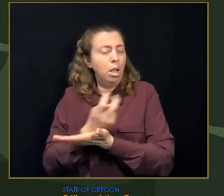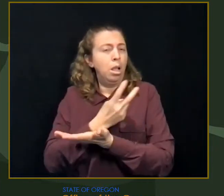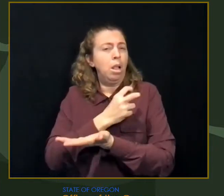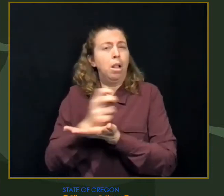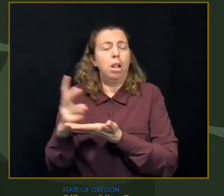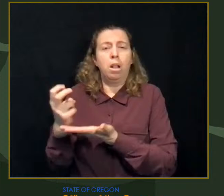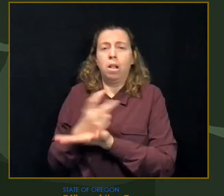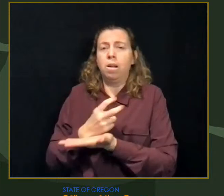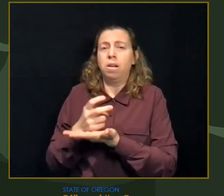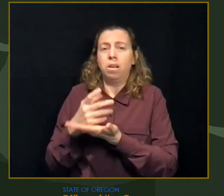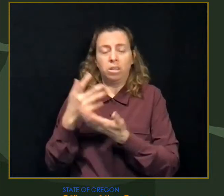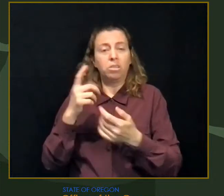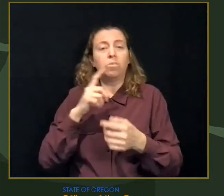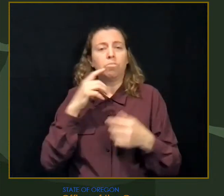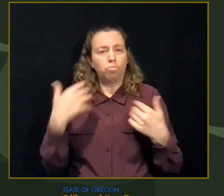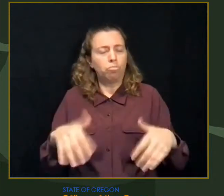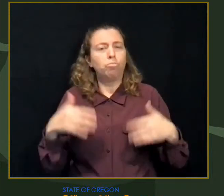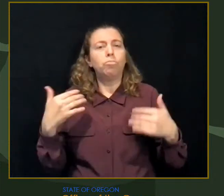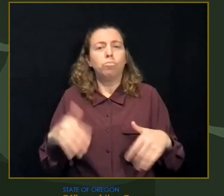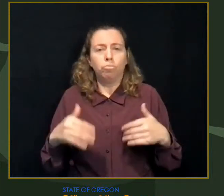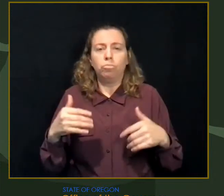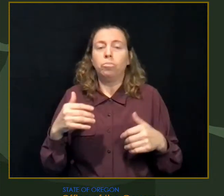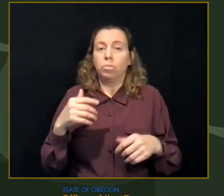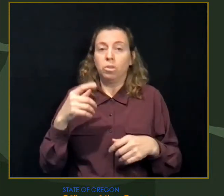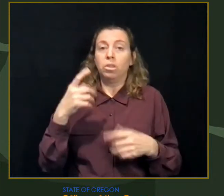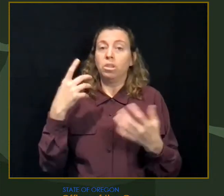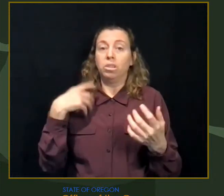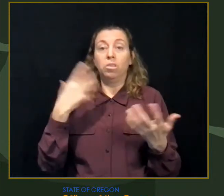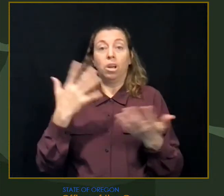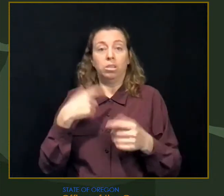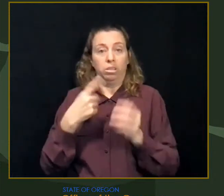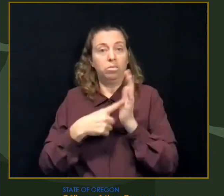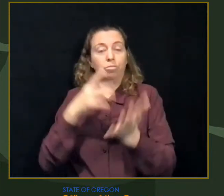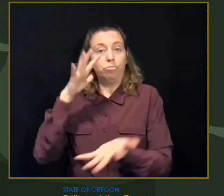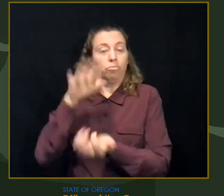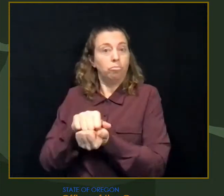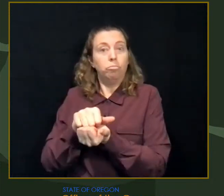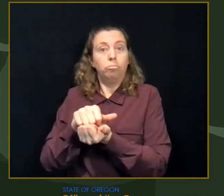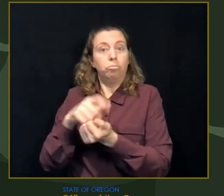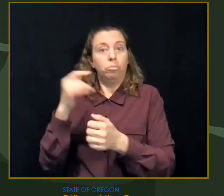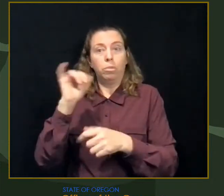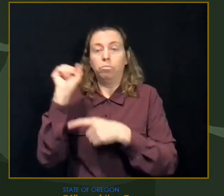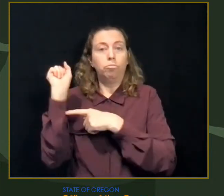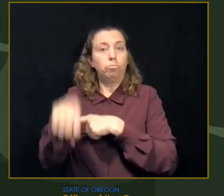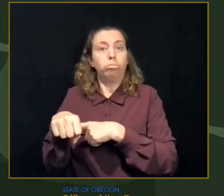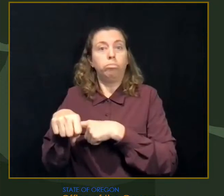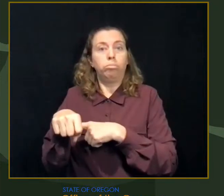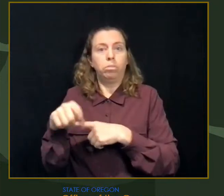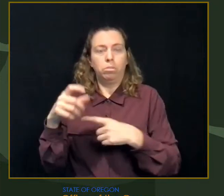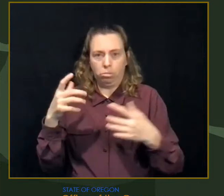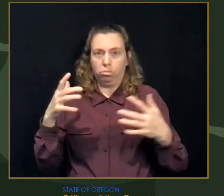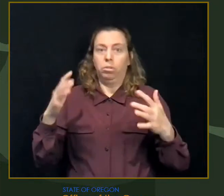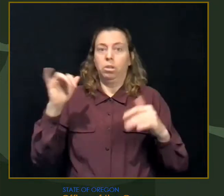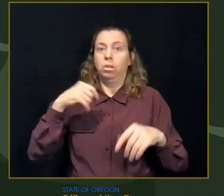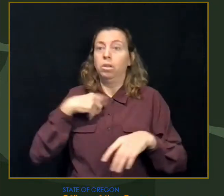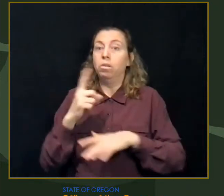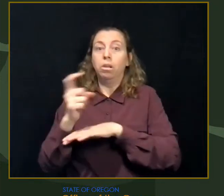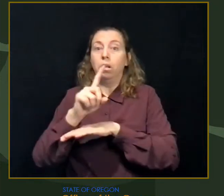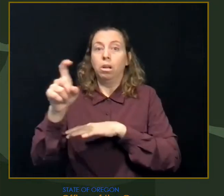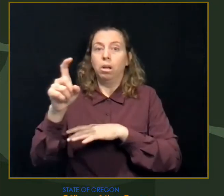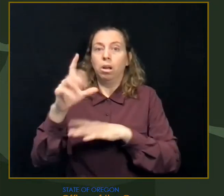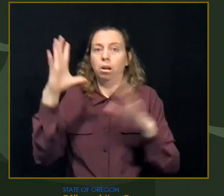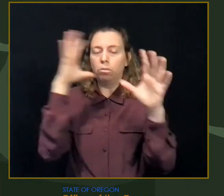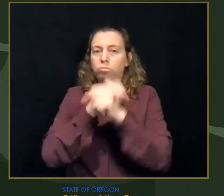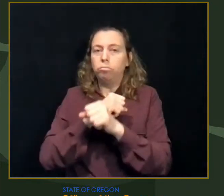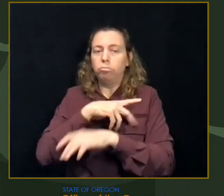was passing out without warning. This caused me to be scared to even walk around my house. But during this time, my